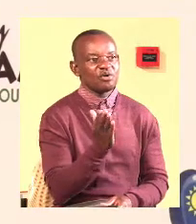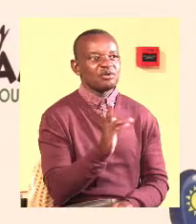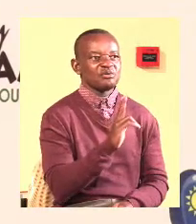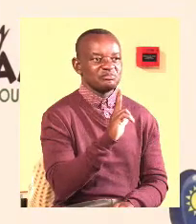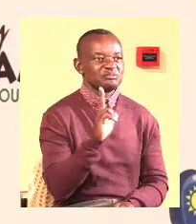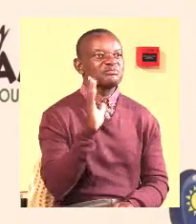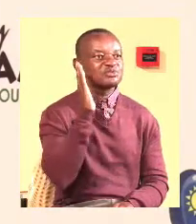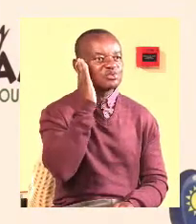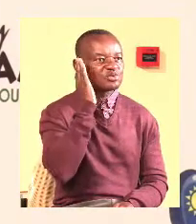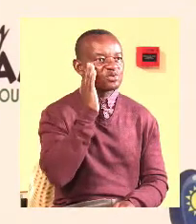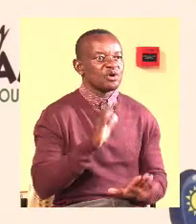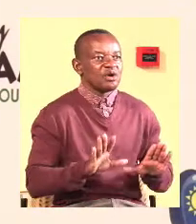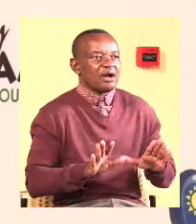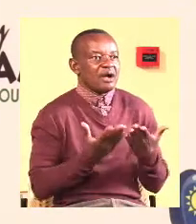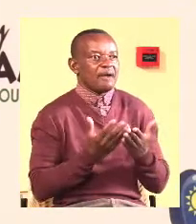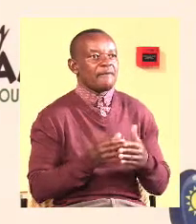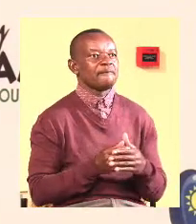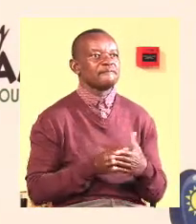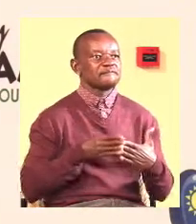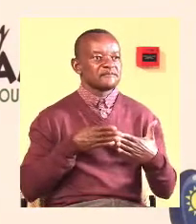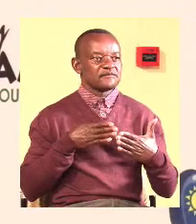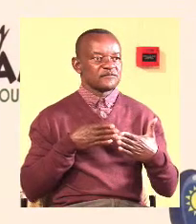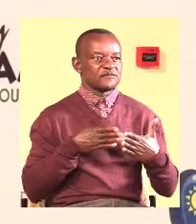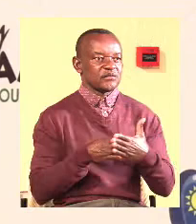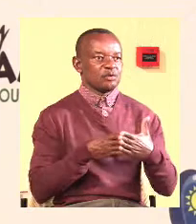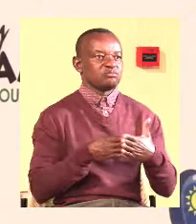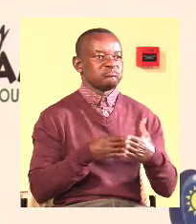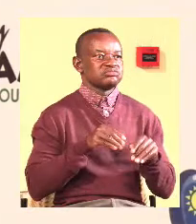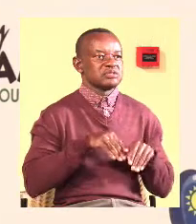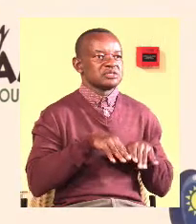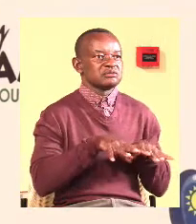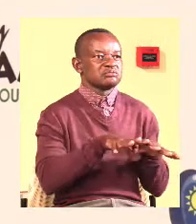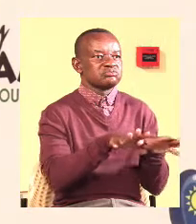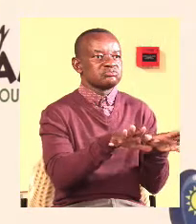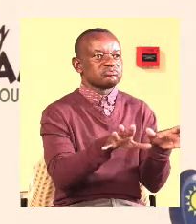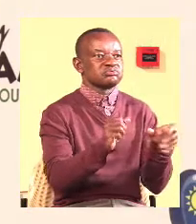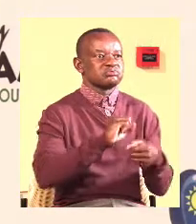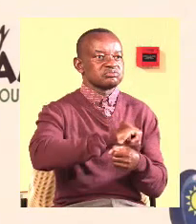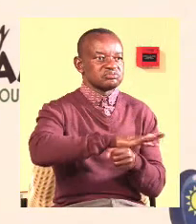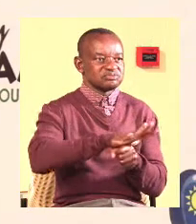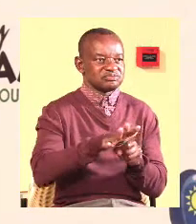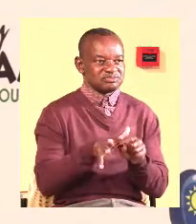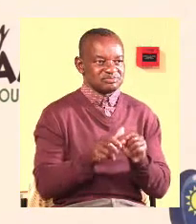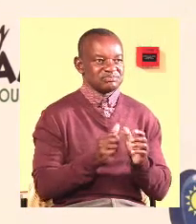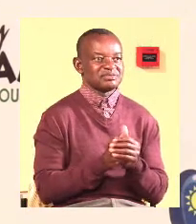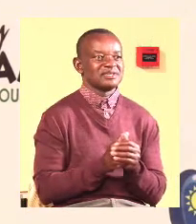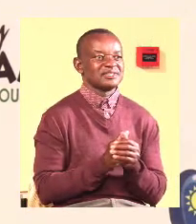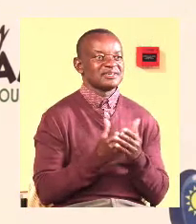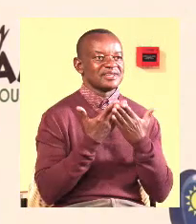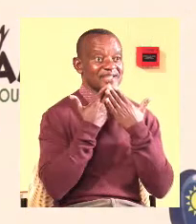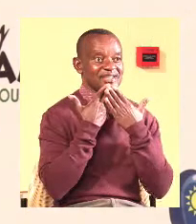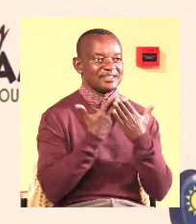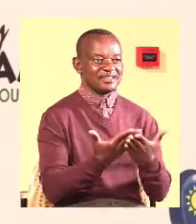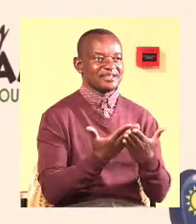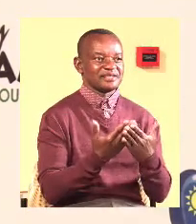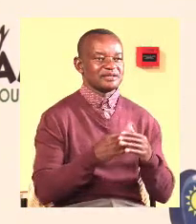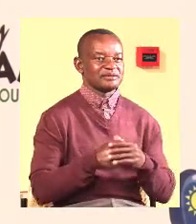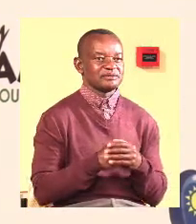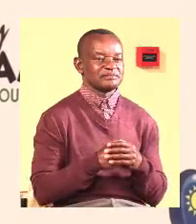to preventative measure or precautionary measures of COVID-19. I thank you. Okay. Sergeant